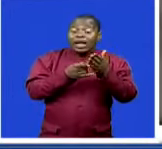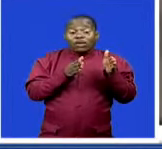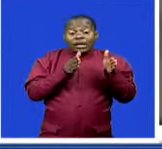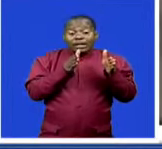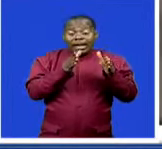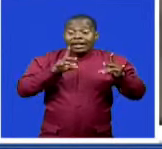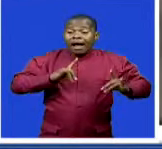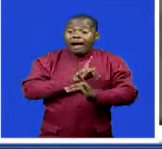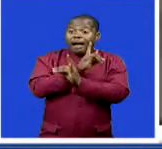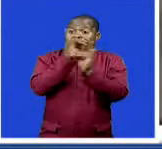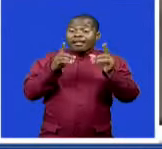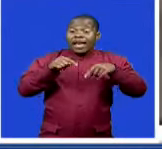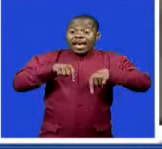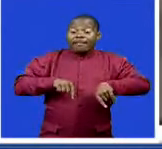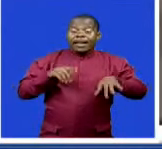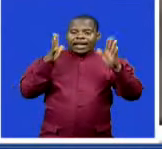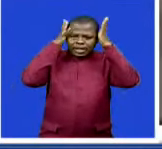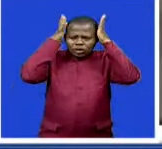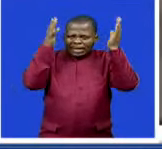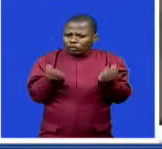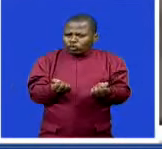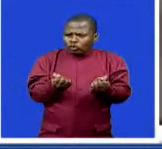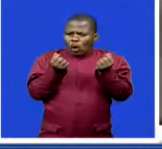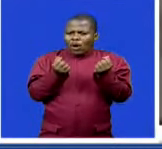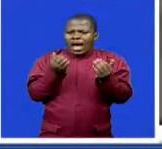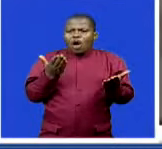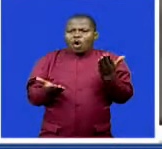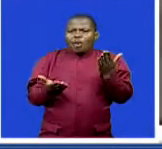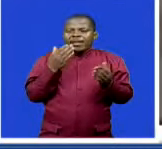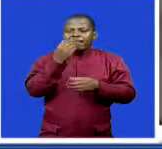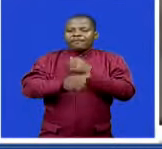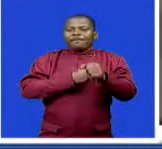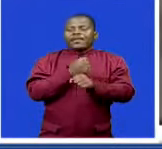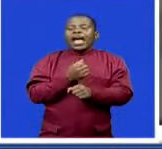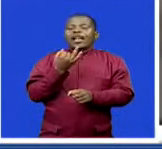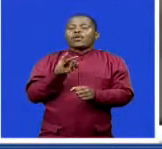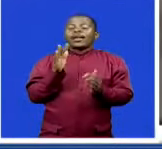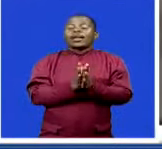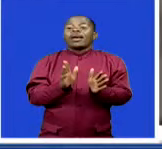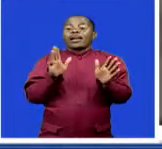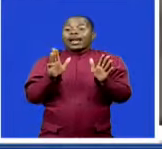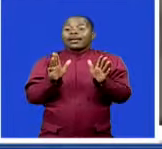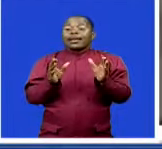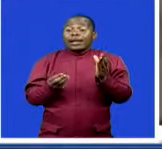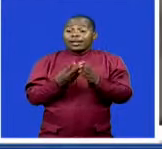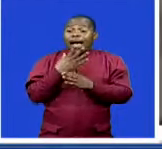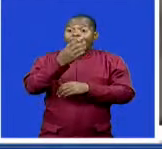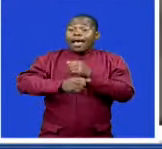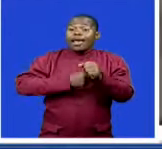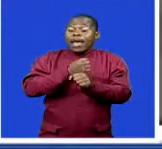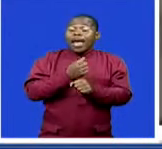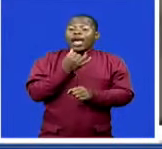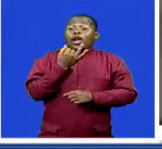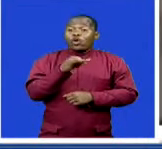becine ngayo maybe ngeminyaka ka 2019 nekucala ka 2020 mina ngilemgama uhulumende ukuthi